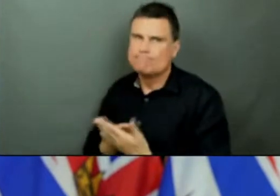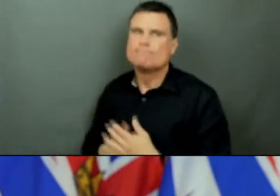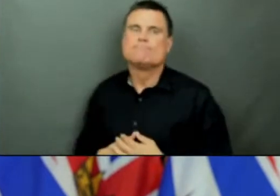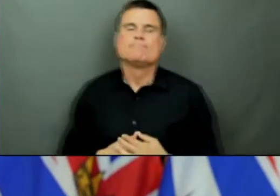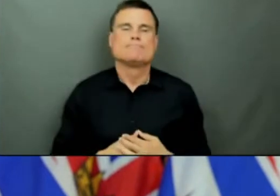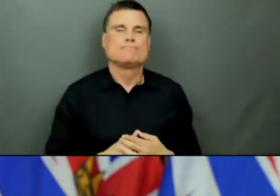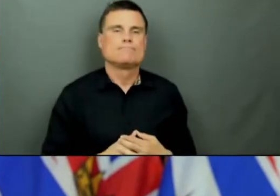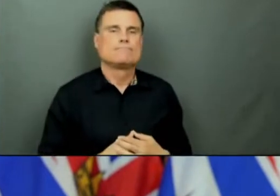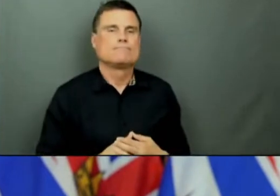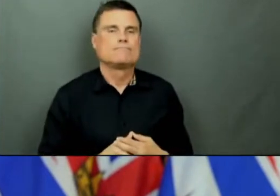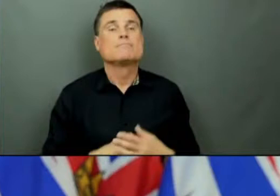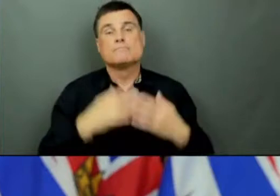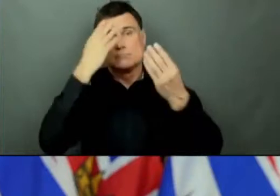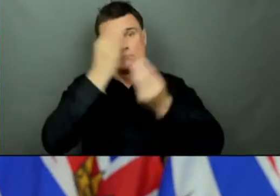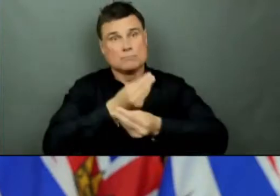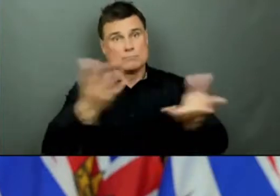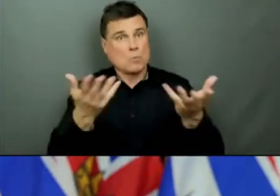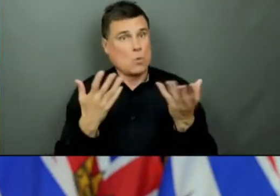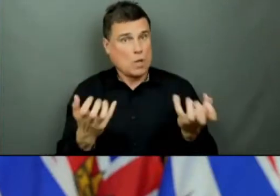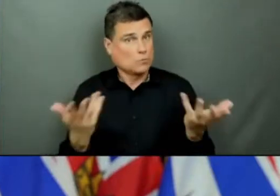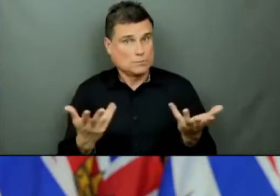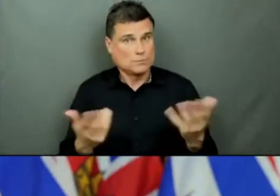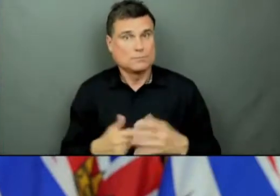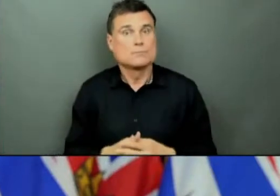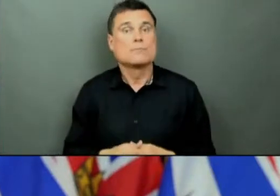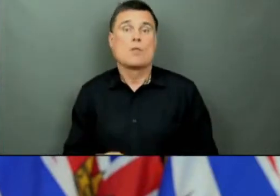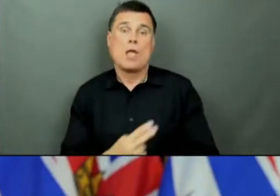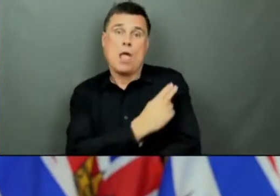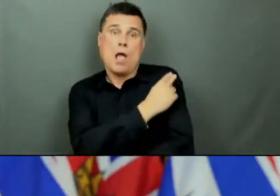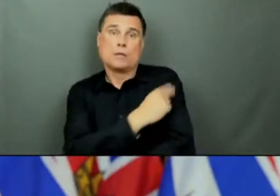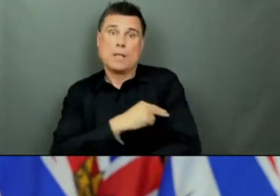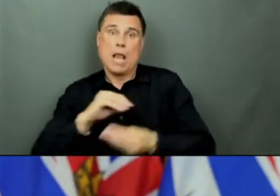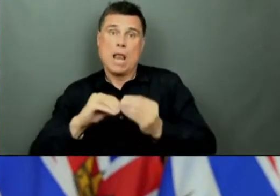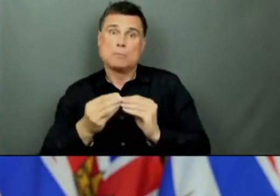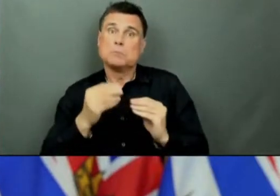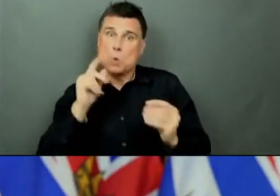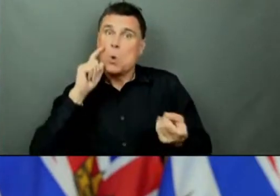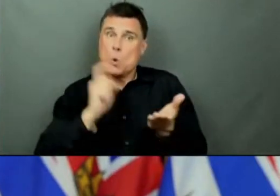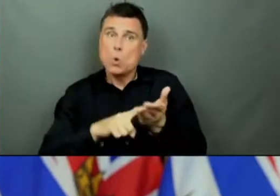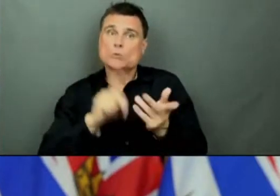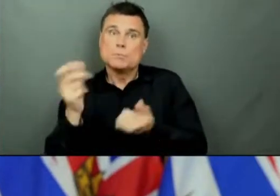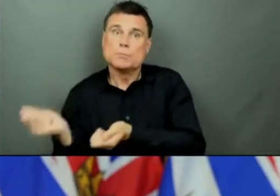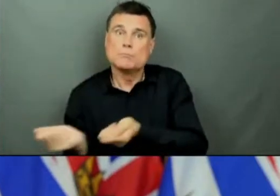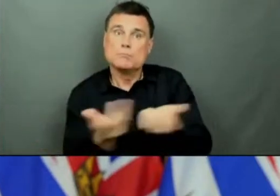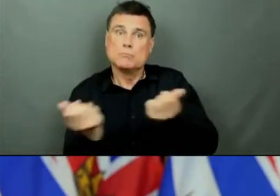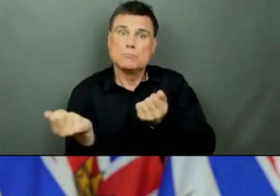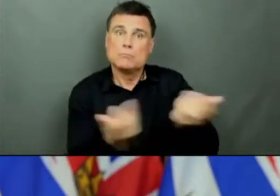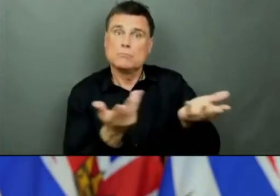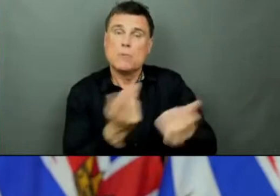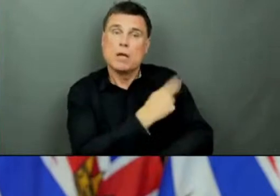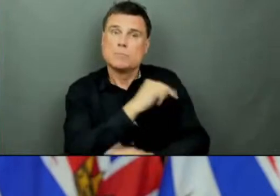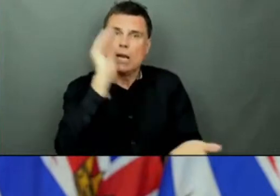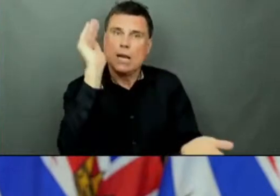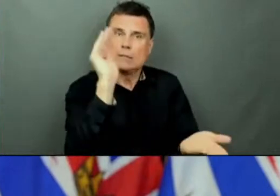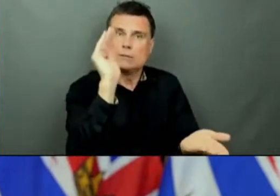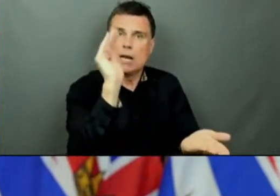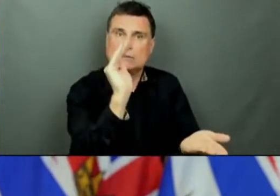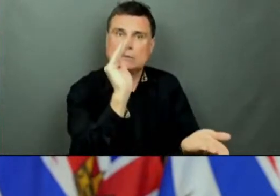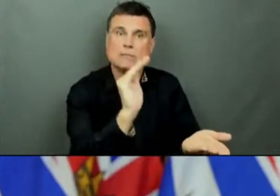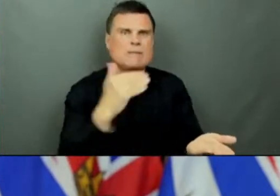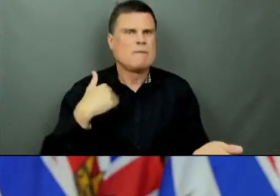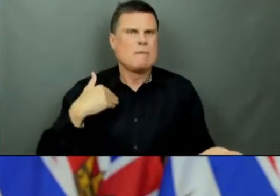we've seen, as you know, with respect to hospitalizations, some decline in the level of hospitalizations from a high of